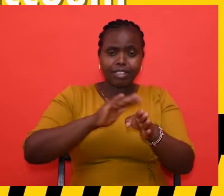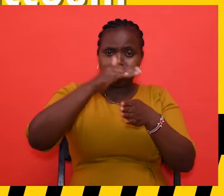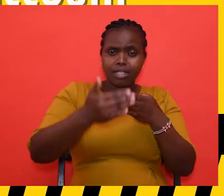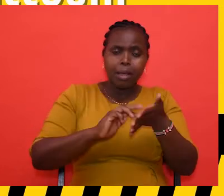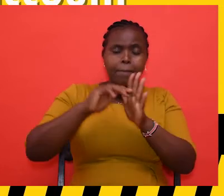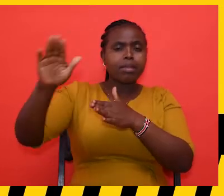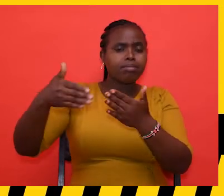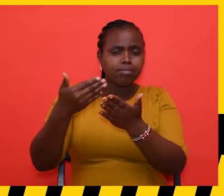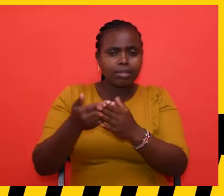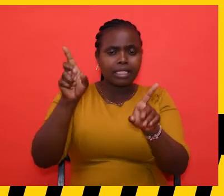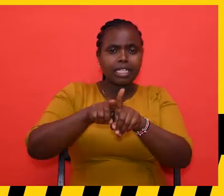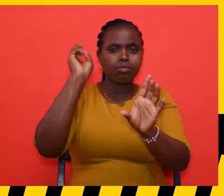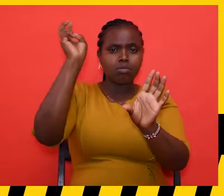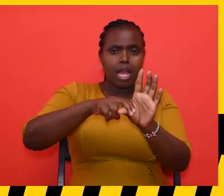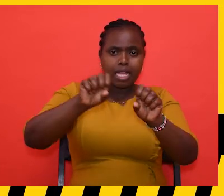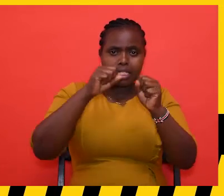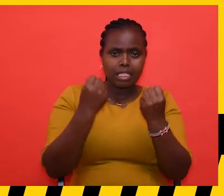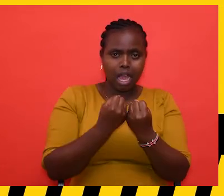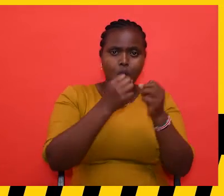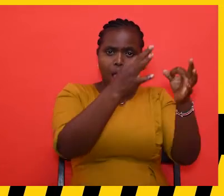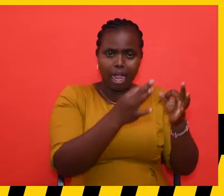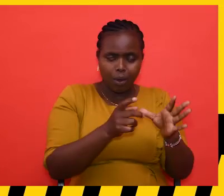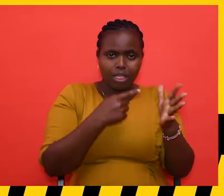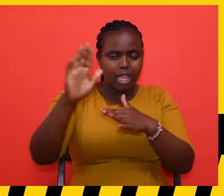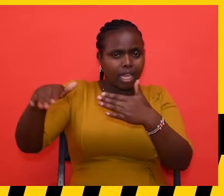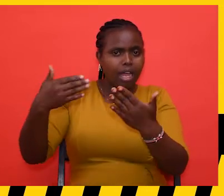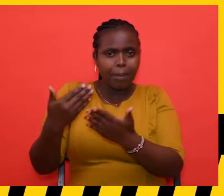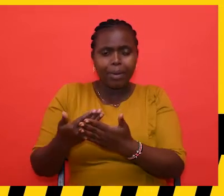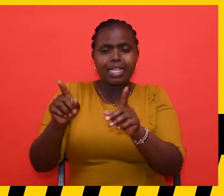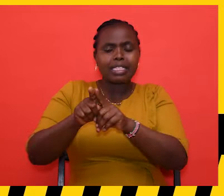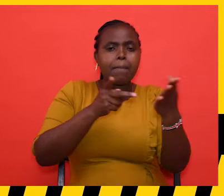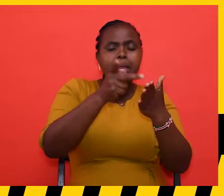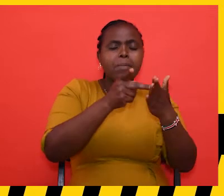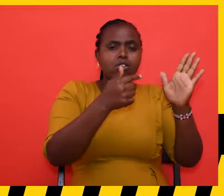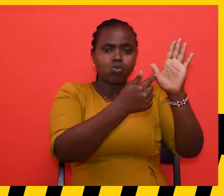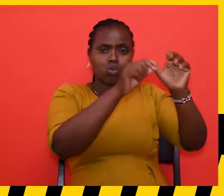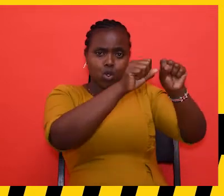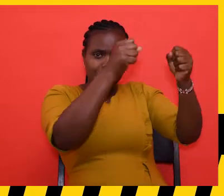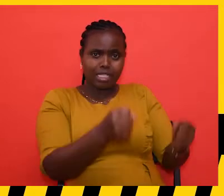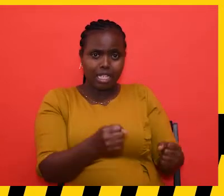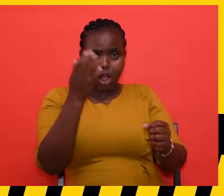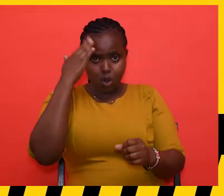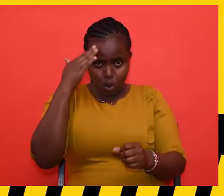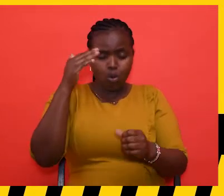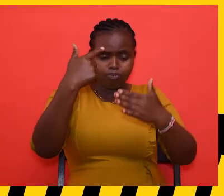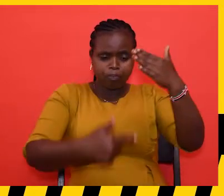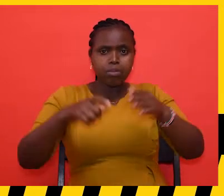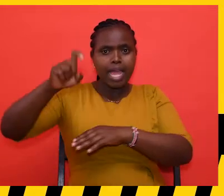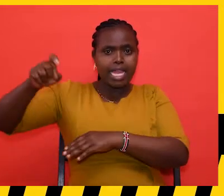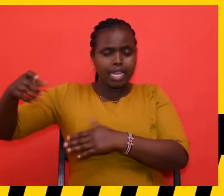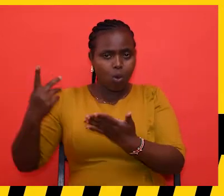into the SACCO account, make an application and payments as indicated in the system. The following documents are required: a valid inspection